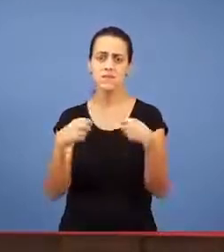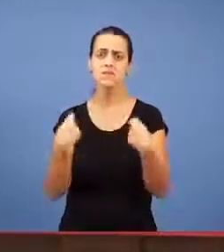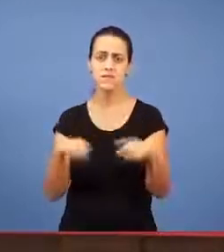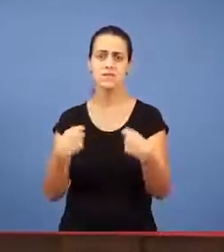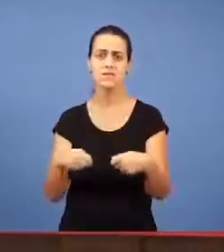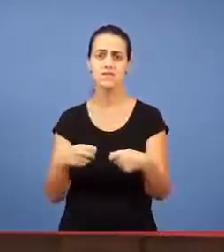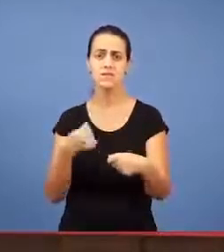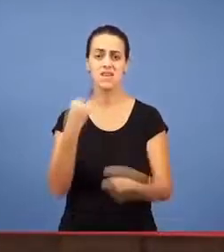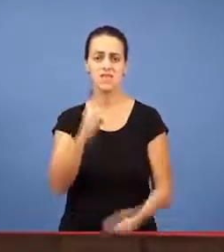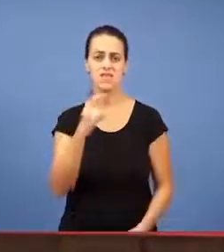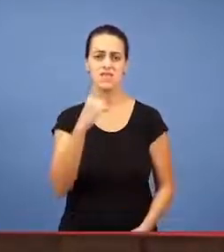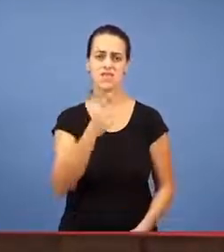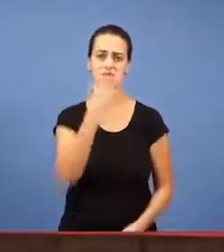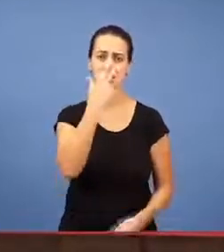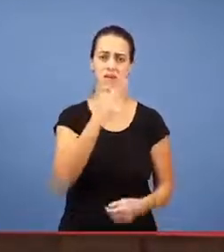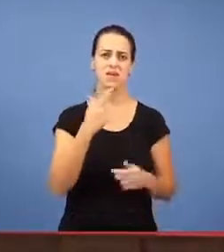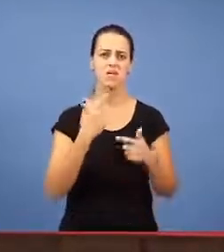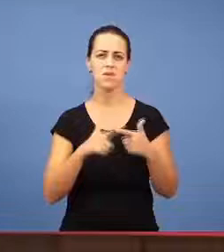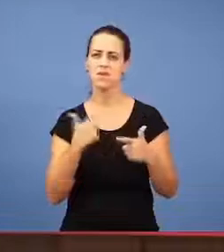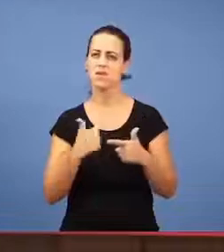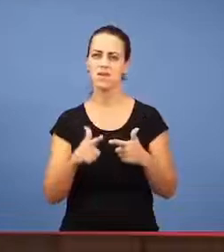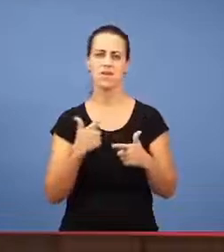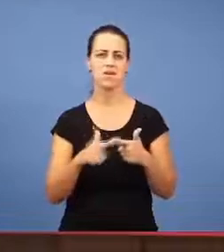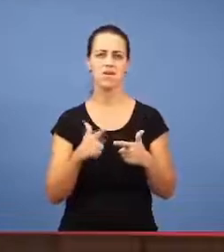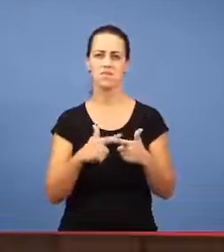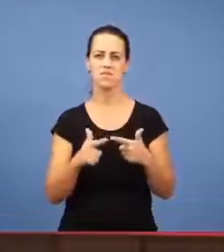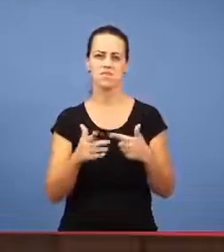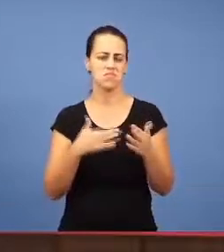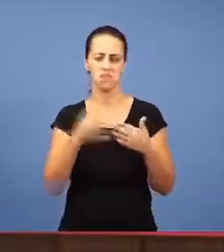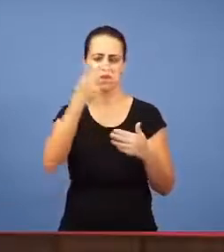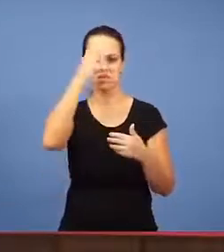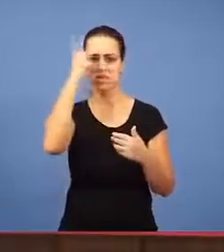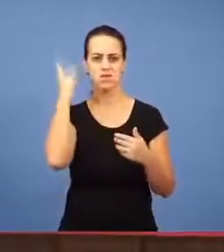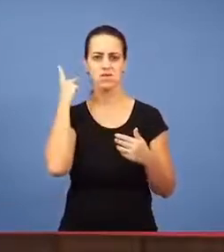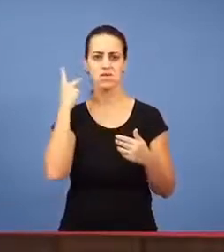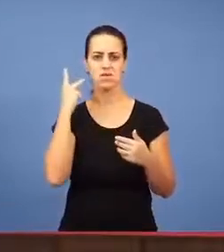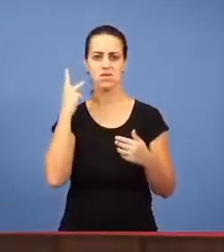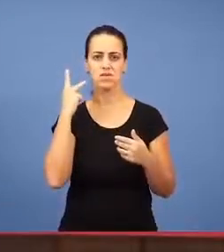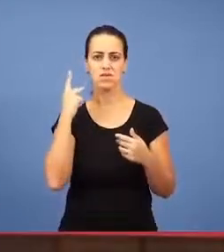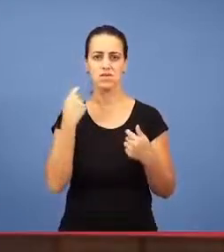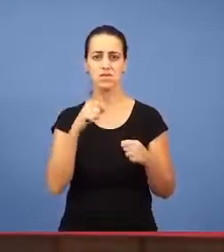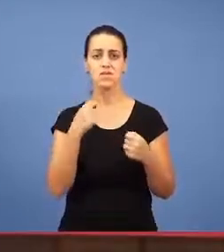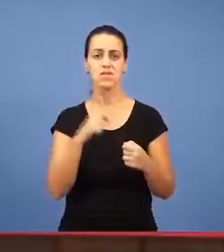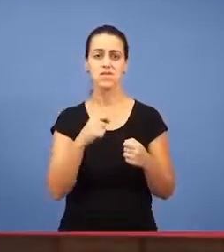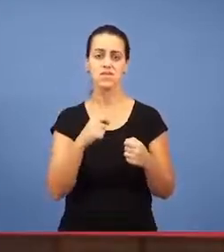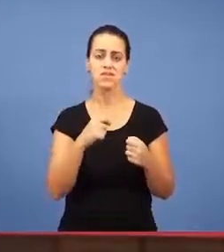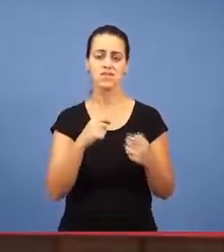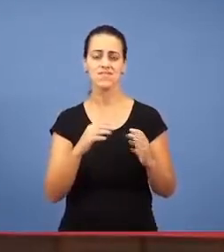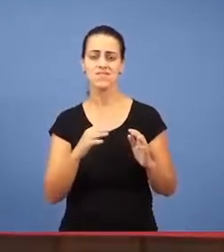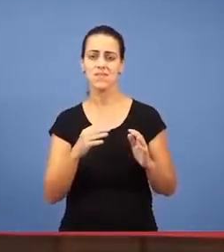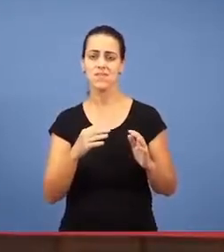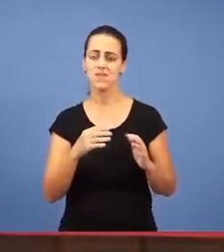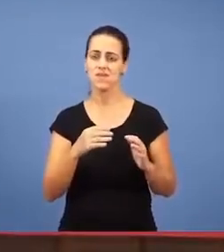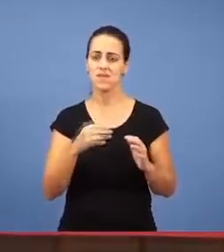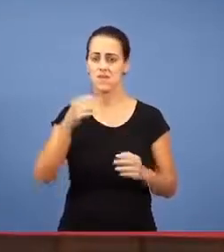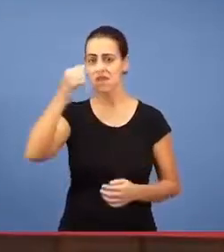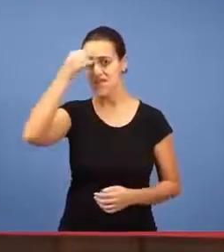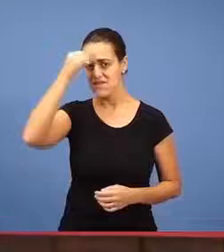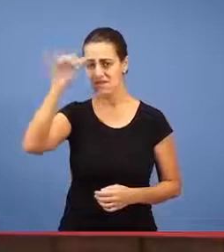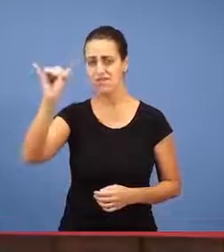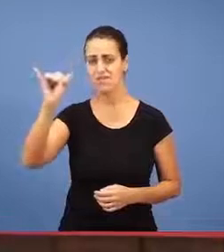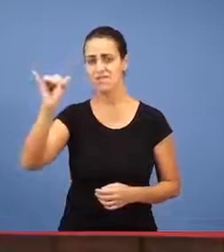forgive. If you have a difficulty with someone, whether this person is close or not, try to avoid